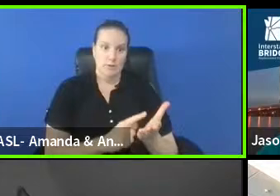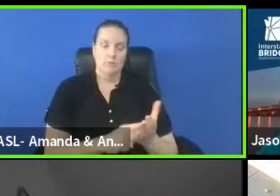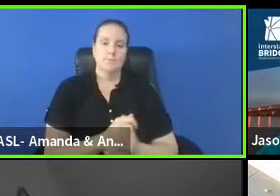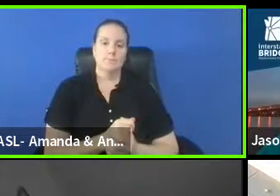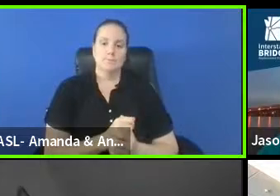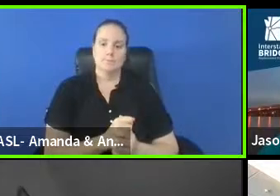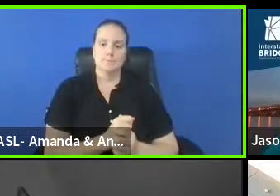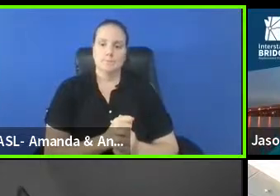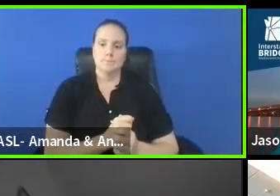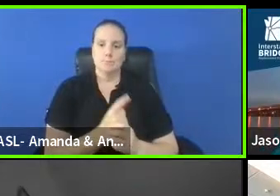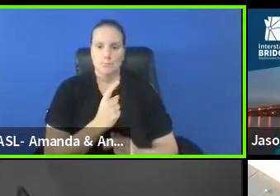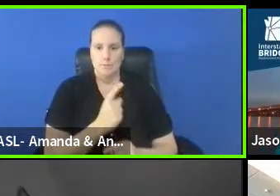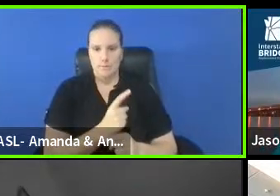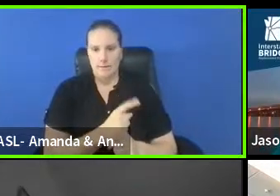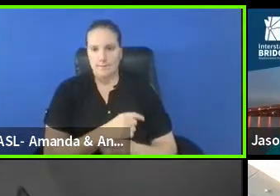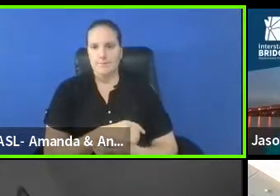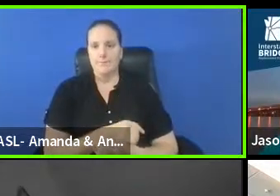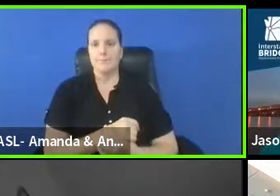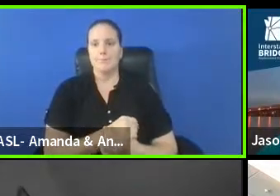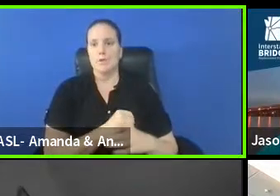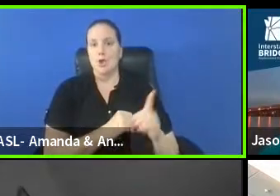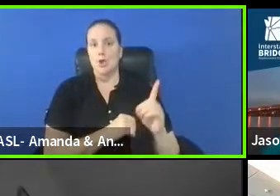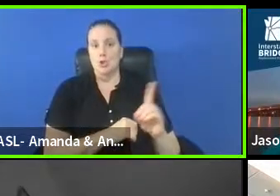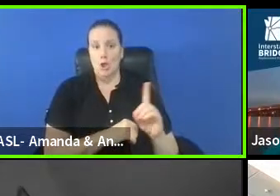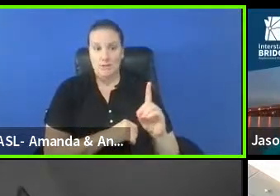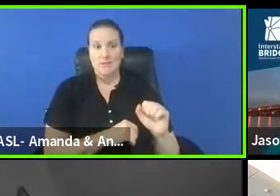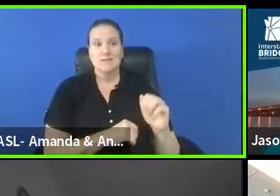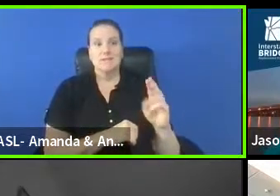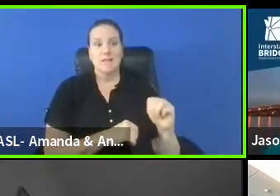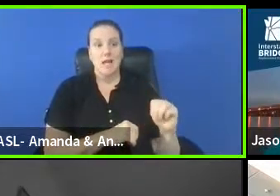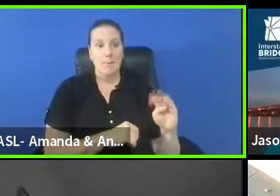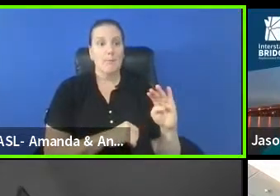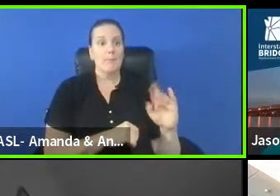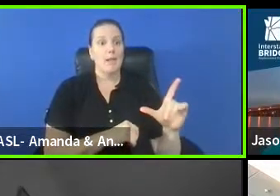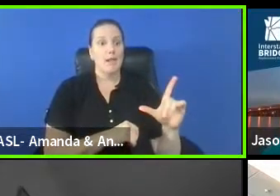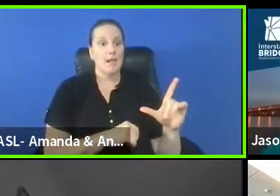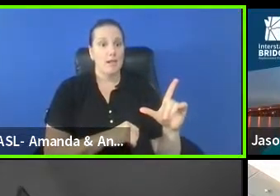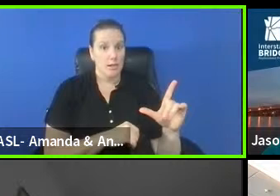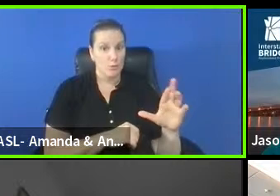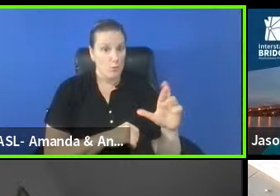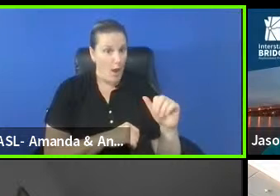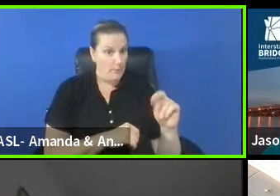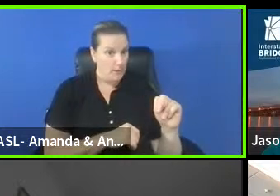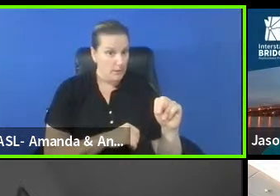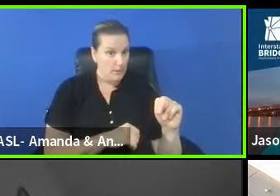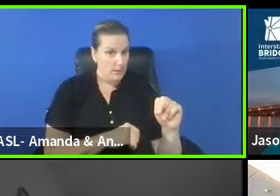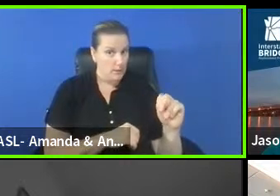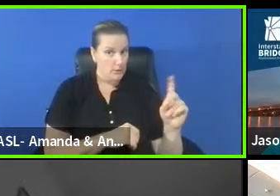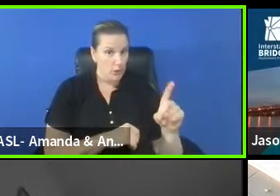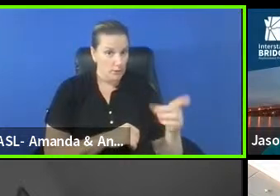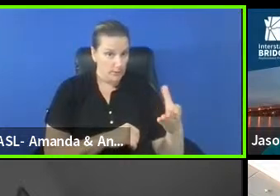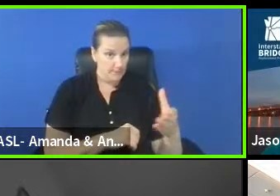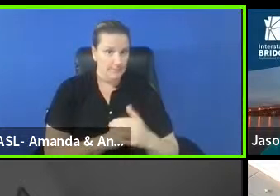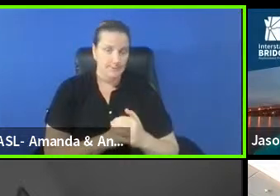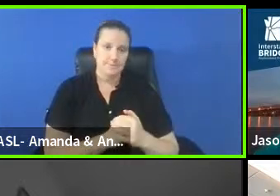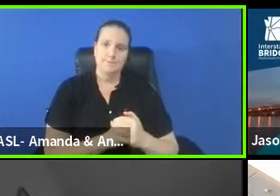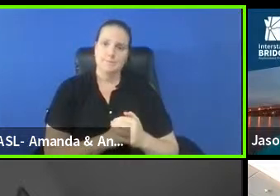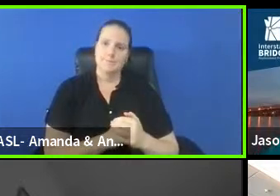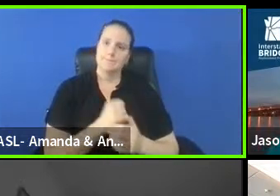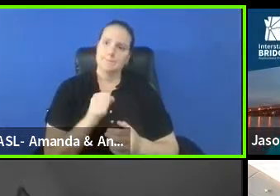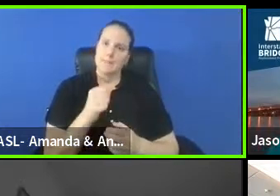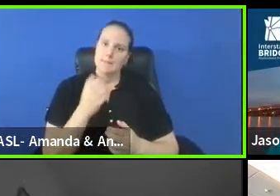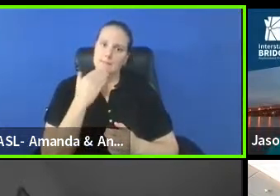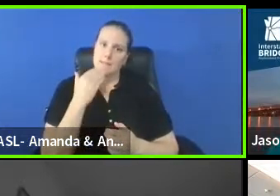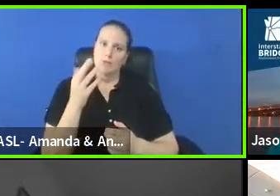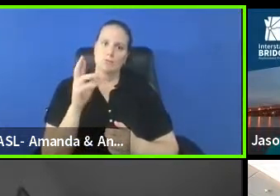Right. Okay, so we have Darcy, Sam, Bill, and Robin. So Darcy. Yeah, thanks.